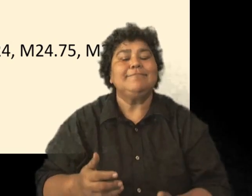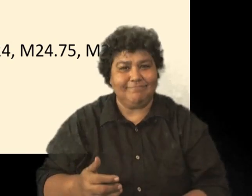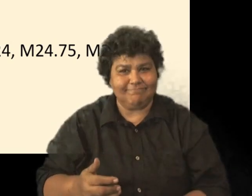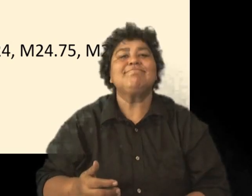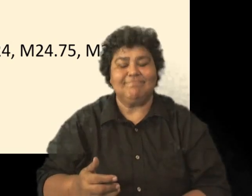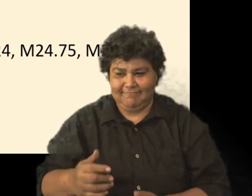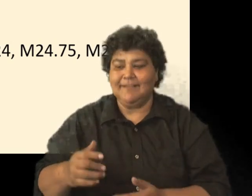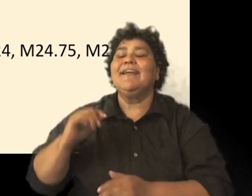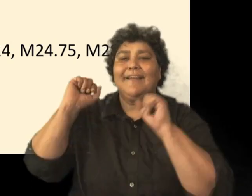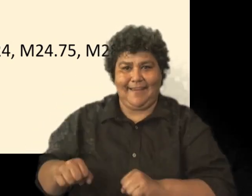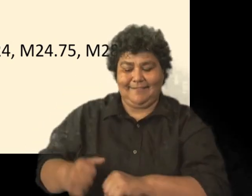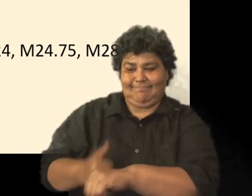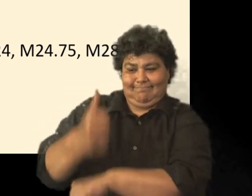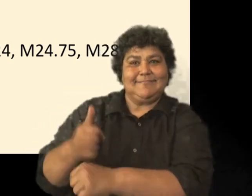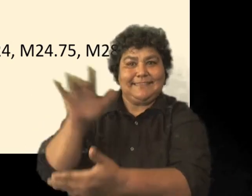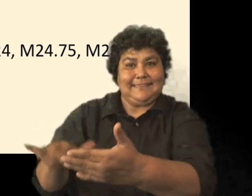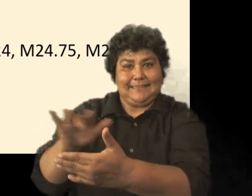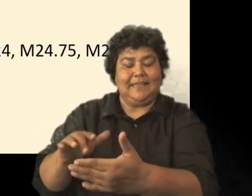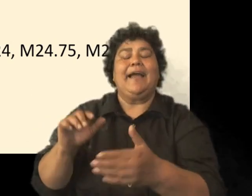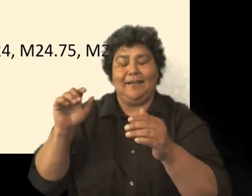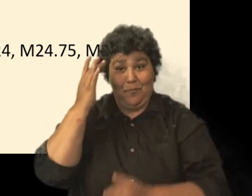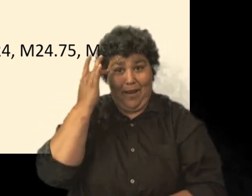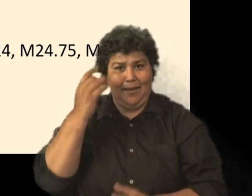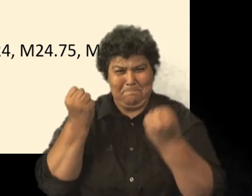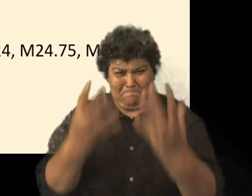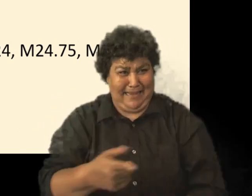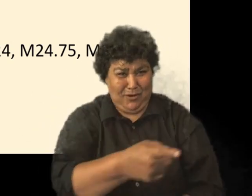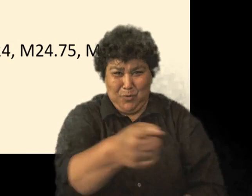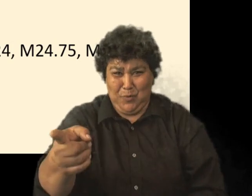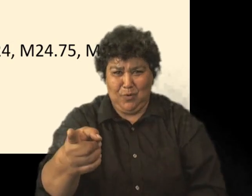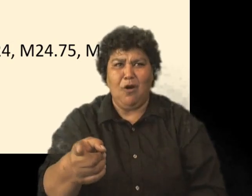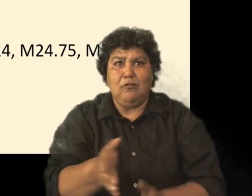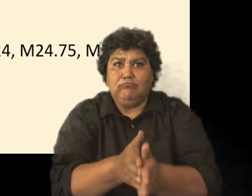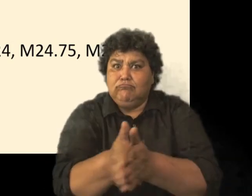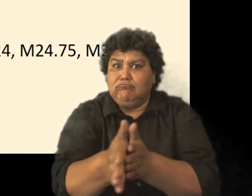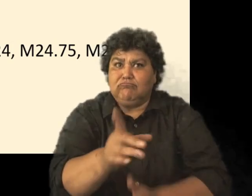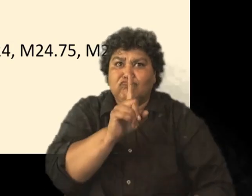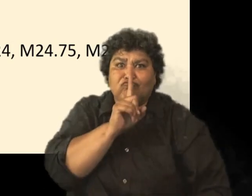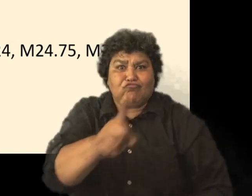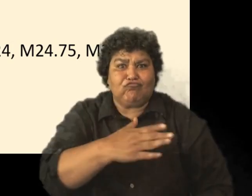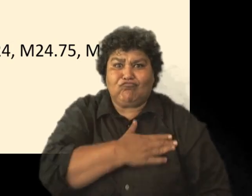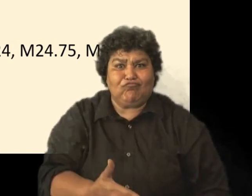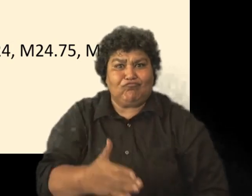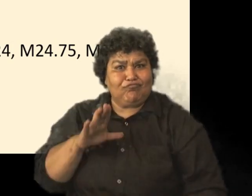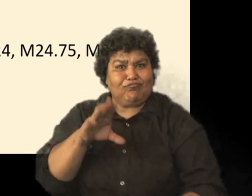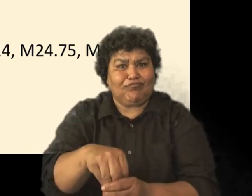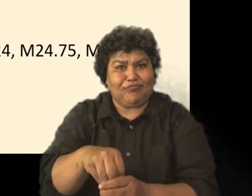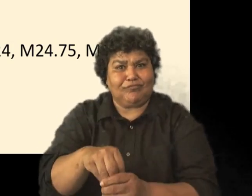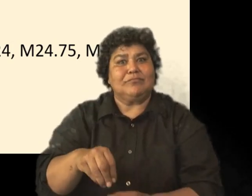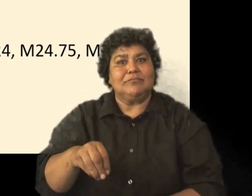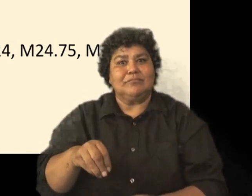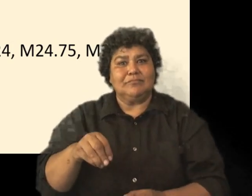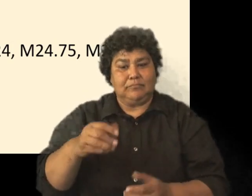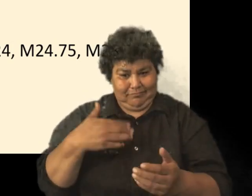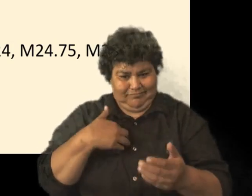study is feasible because the vast majority of patients said they would be enthusiastic about participating in a study with the